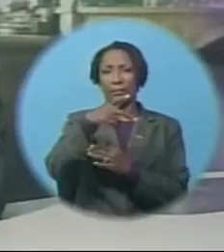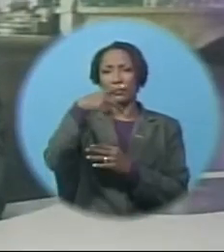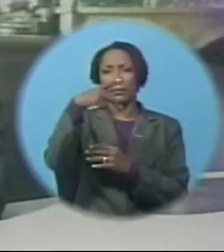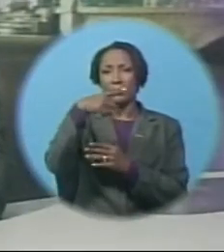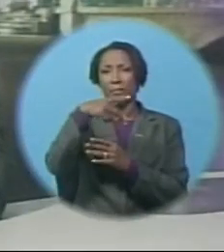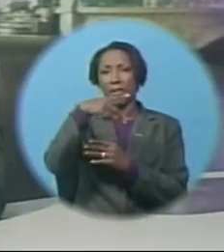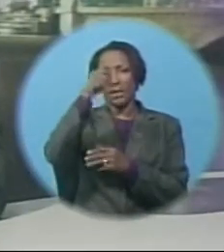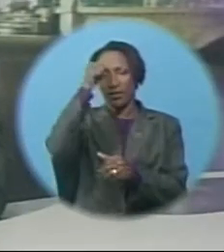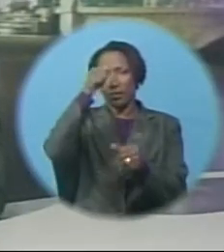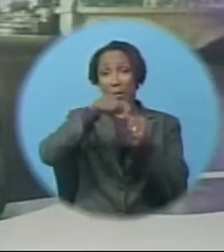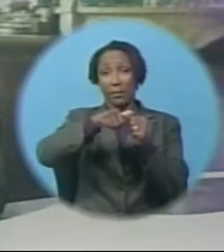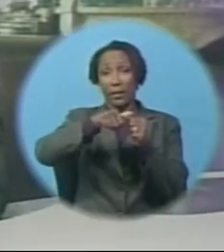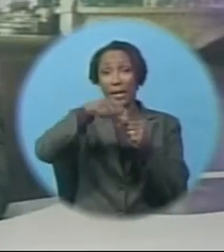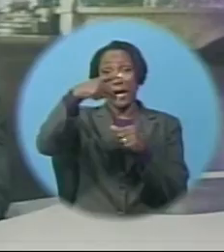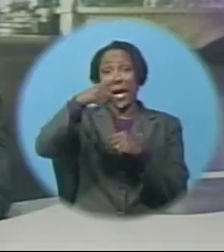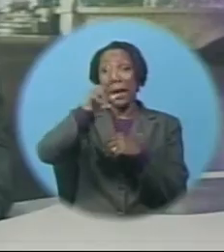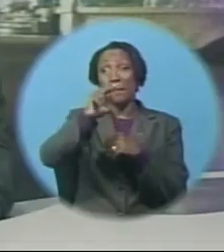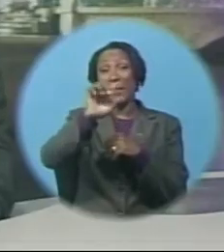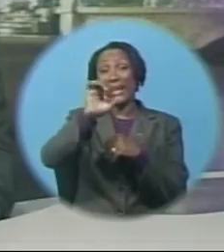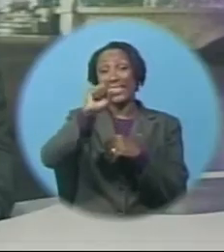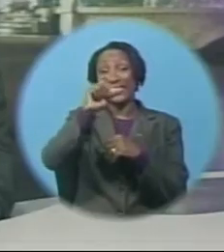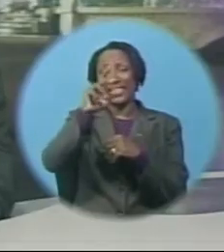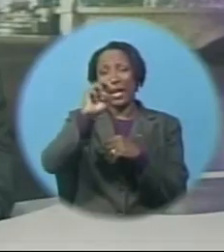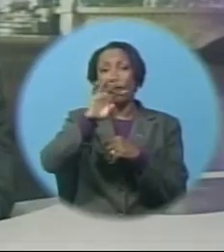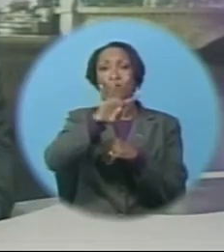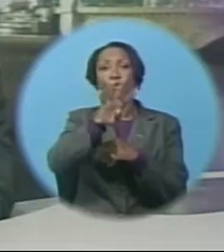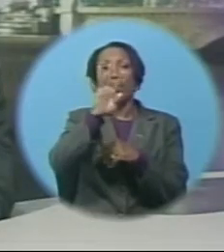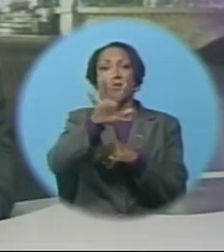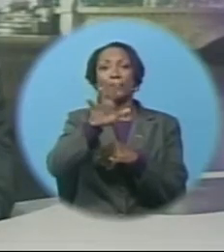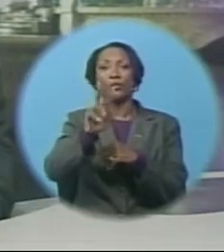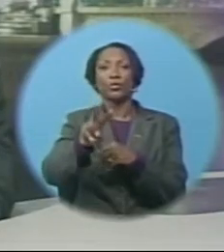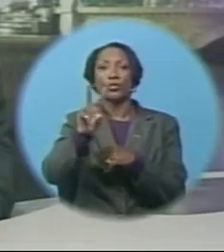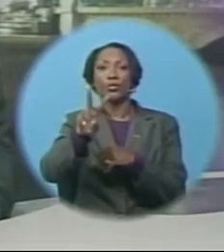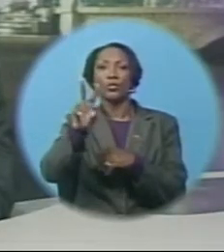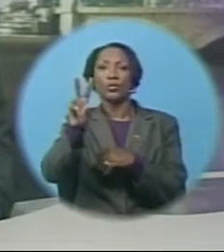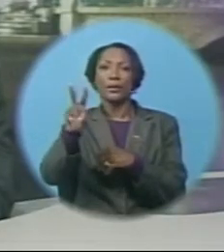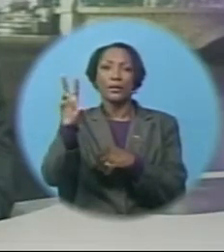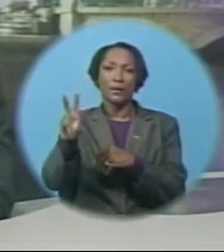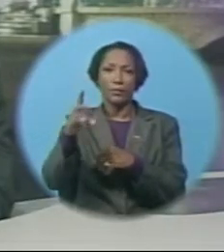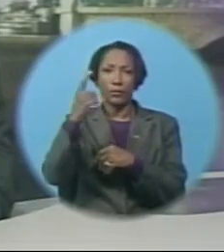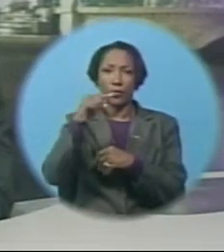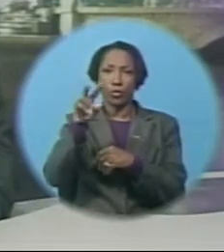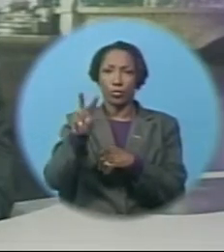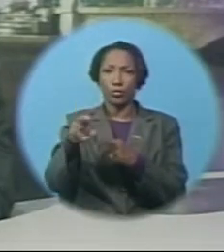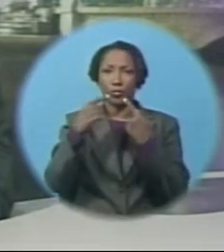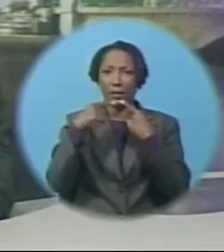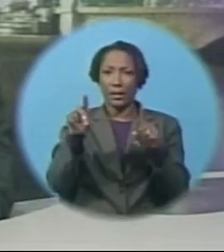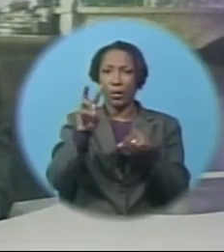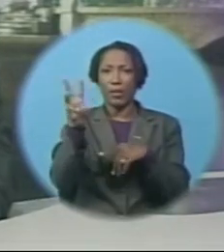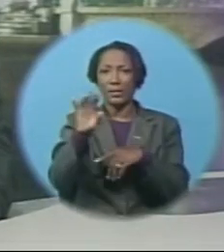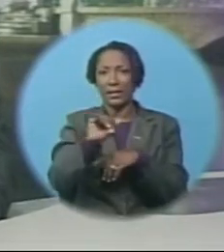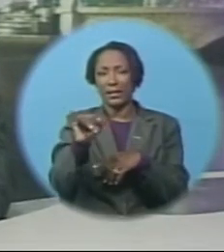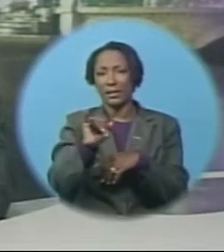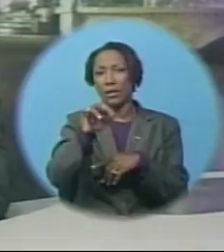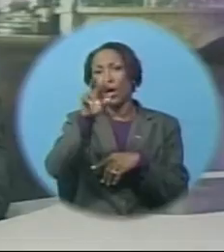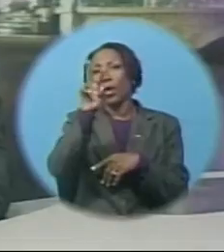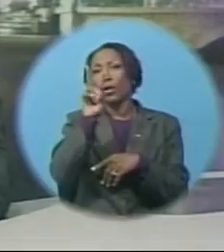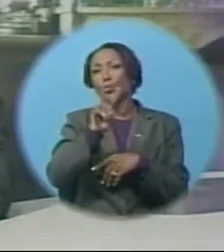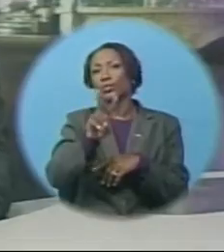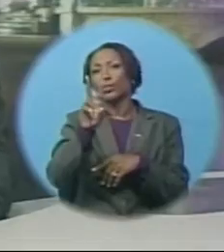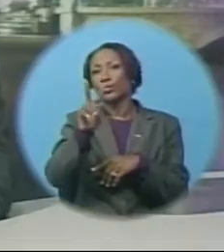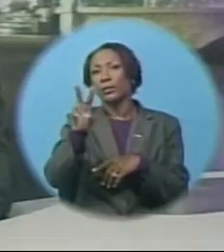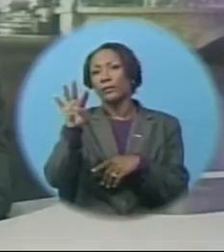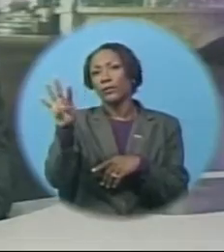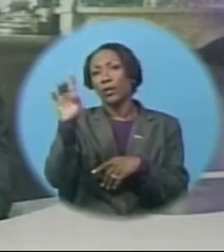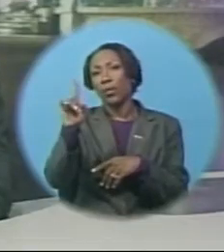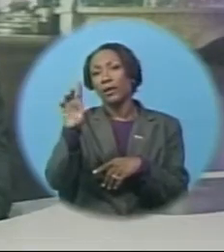And just a reminder of those scores: Pakistan 452 and 227 for 2 declared. The West Indies 224 and 171 for